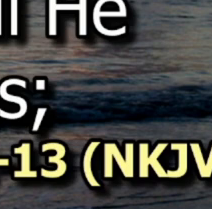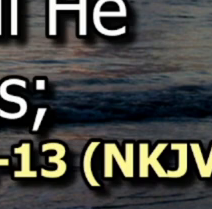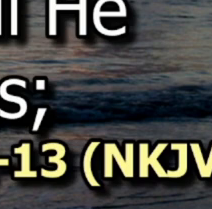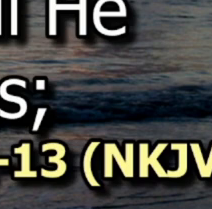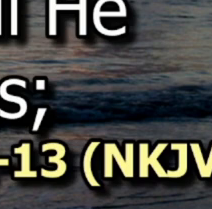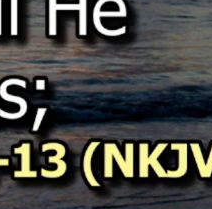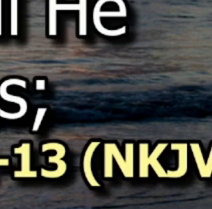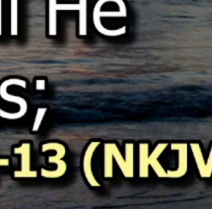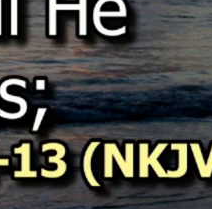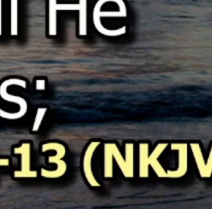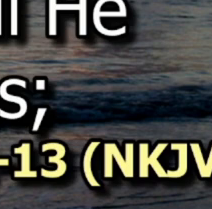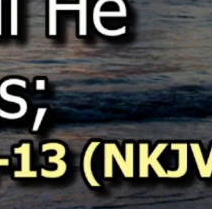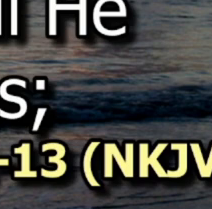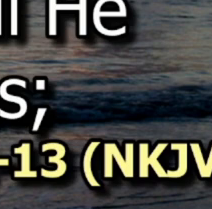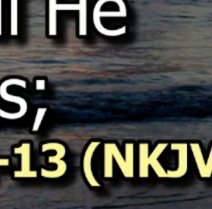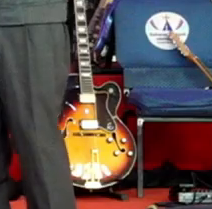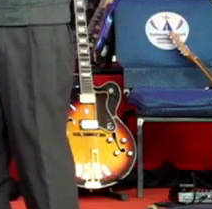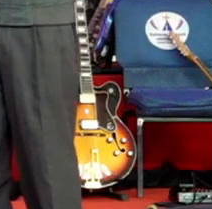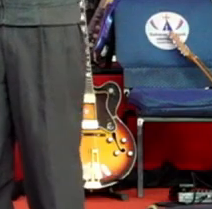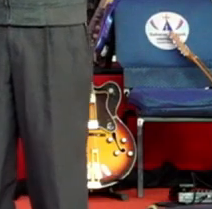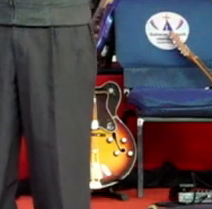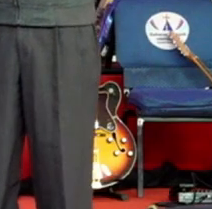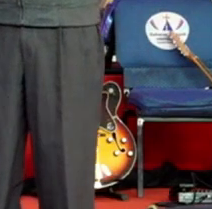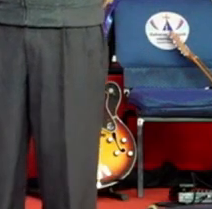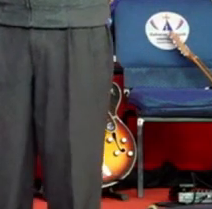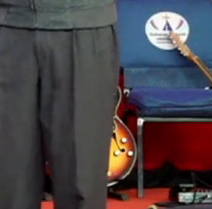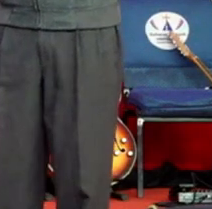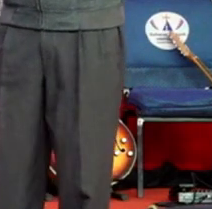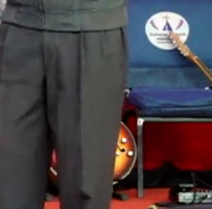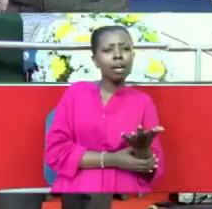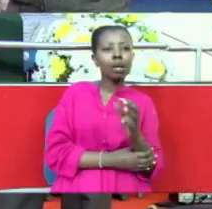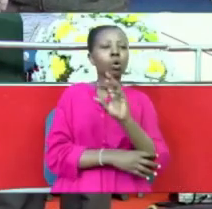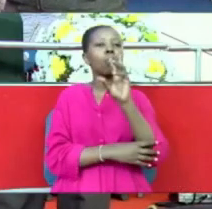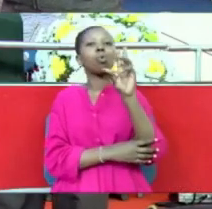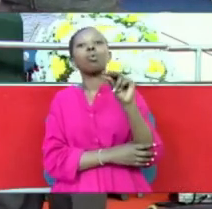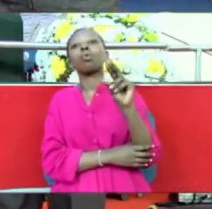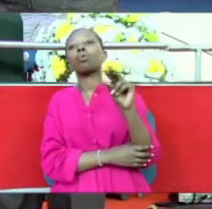Wakati wangu wa kuomba omba umefika. I will not be a beggar. Sitakuwa naomba omba.